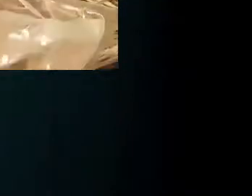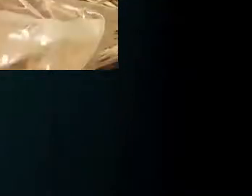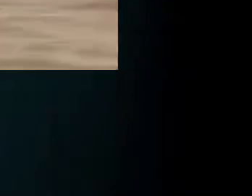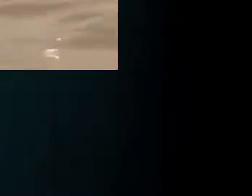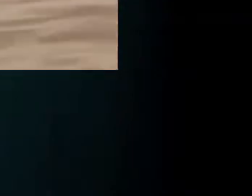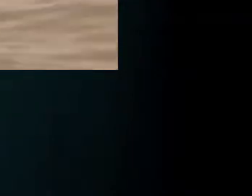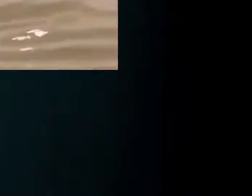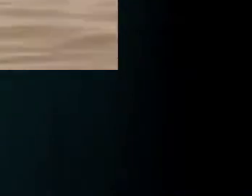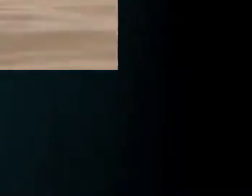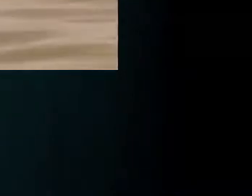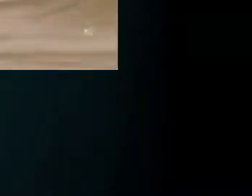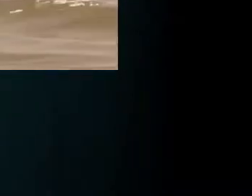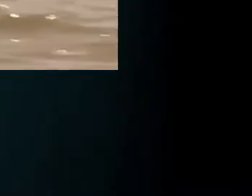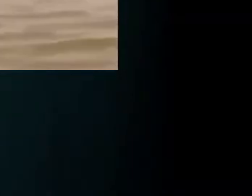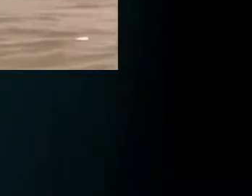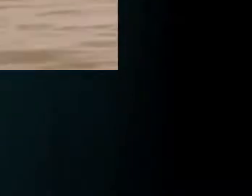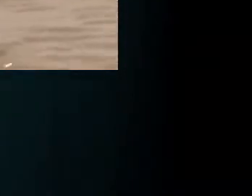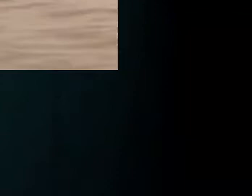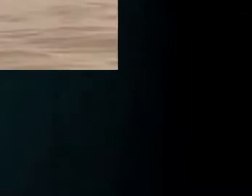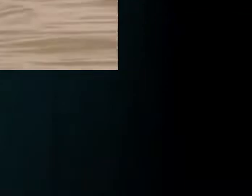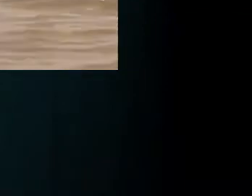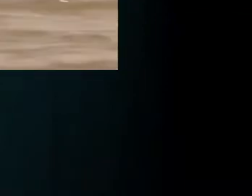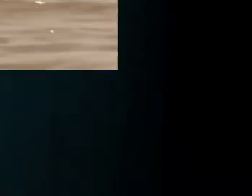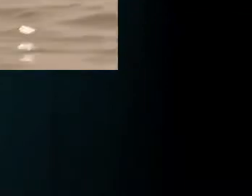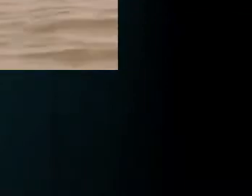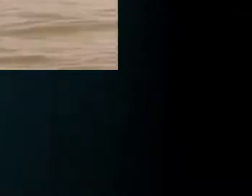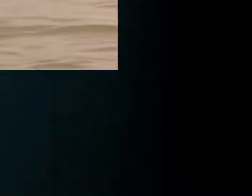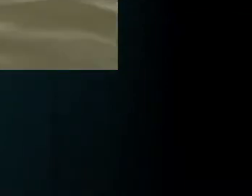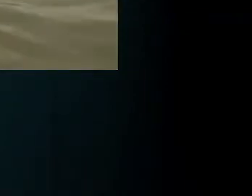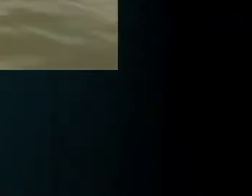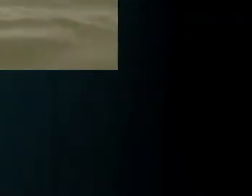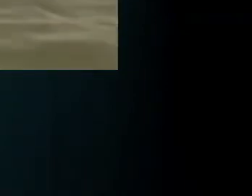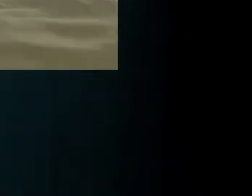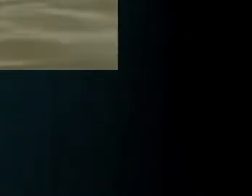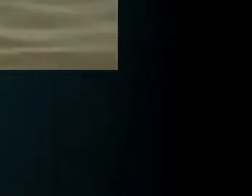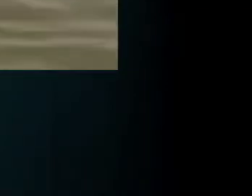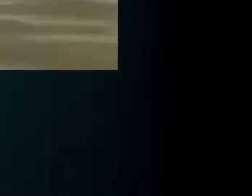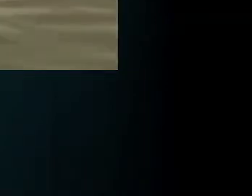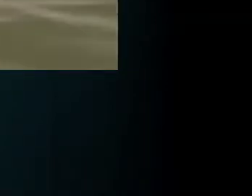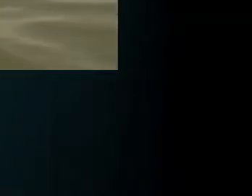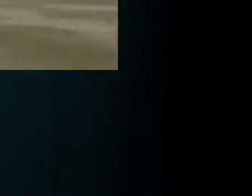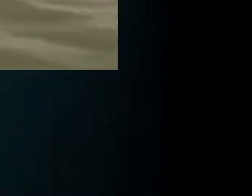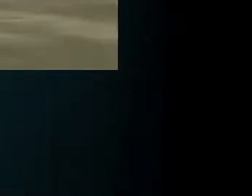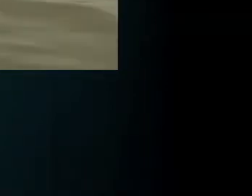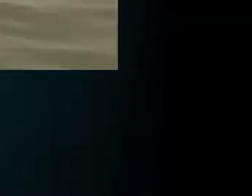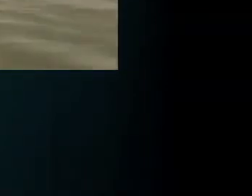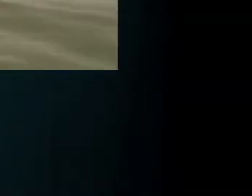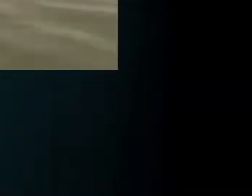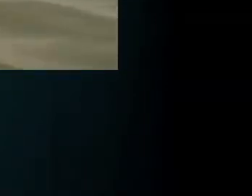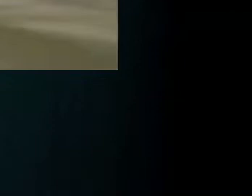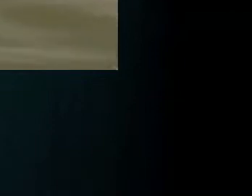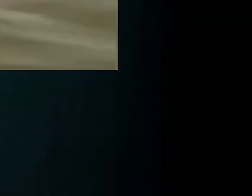the rivers and boats. And also Rashad Salim, the artist and the founder of Safina projects,